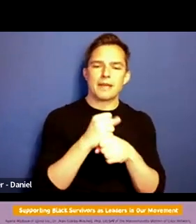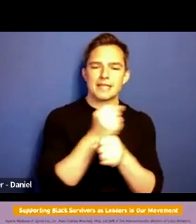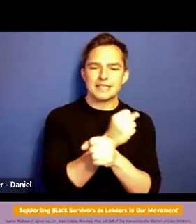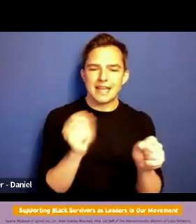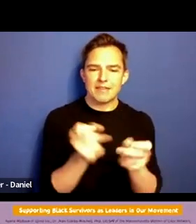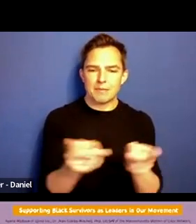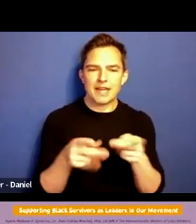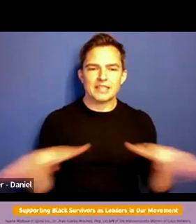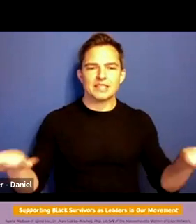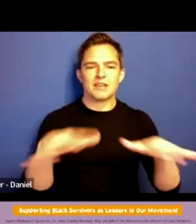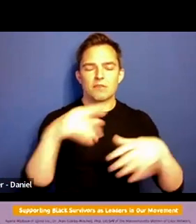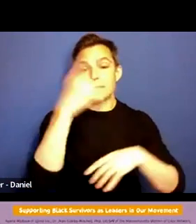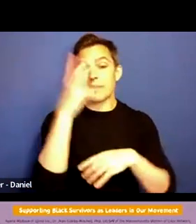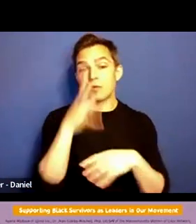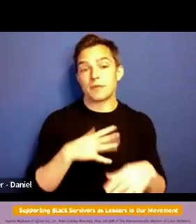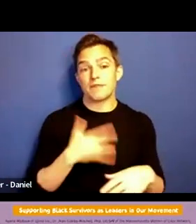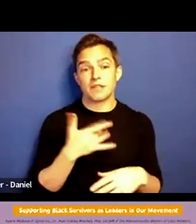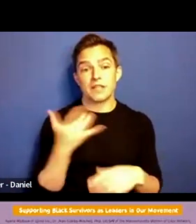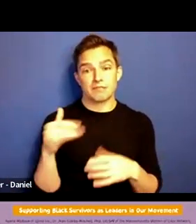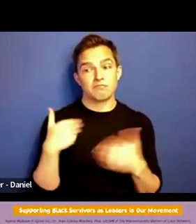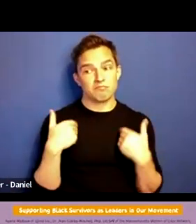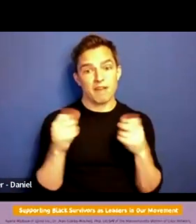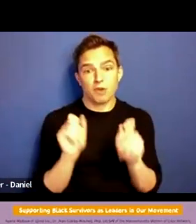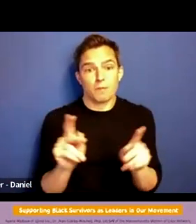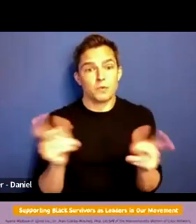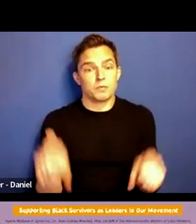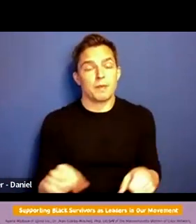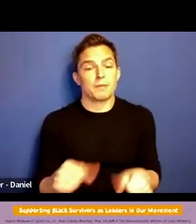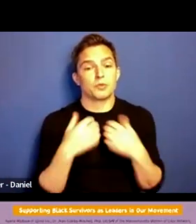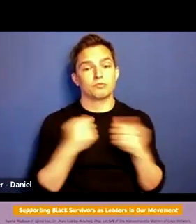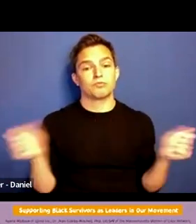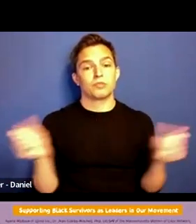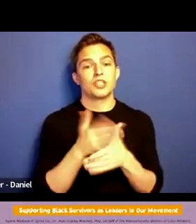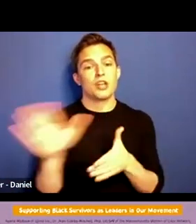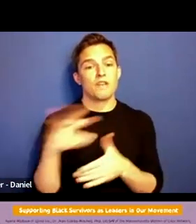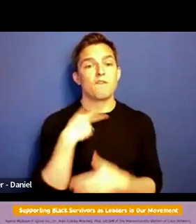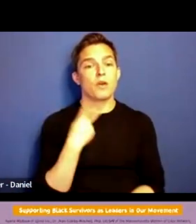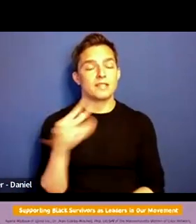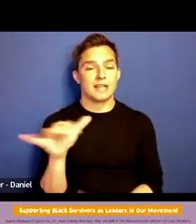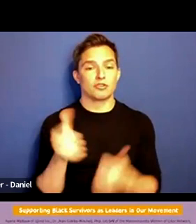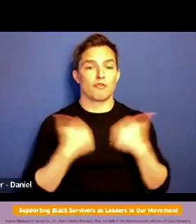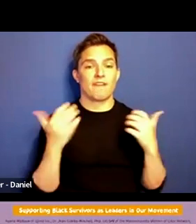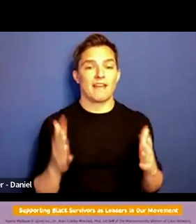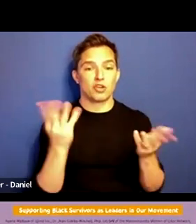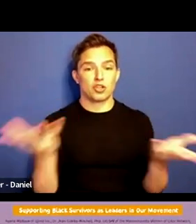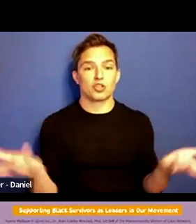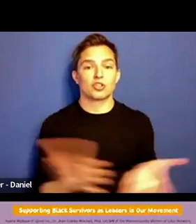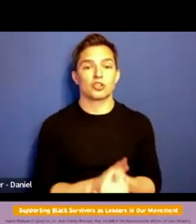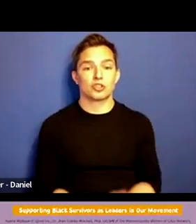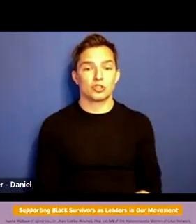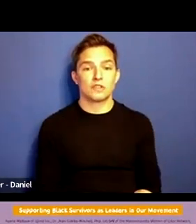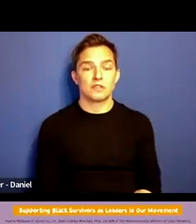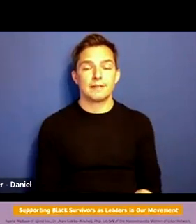in order for Black women to feel like they have the opportunity to share their voices as survivors.